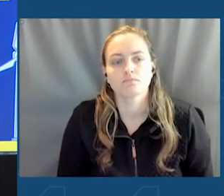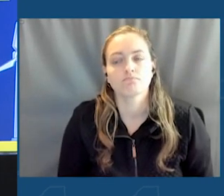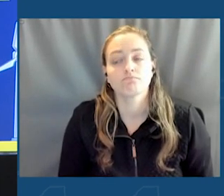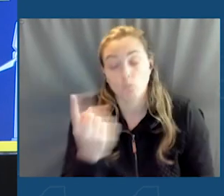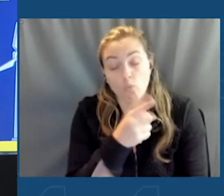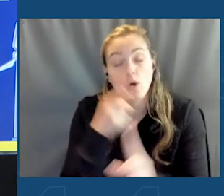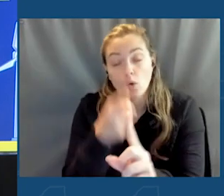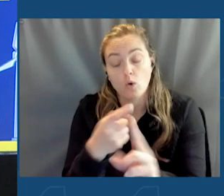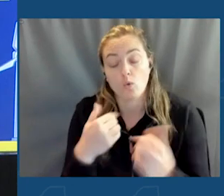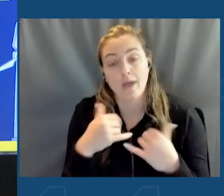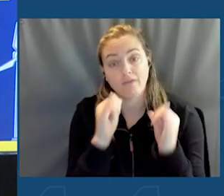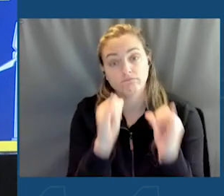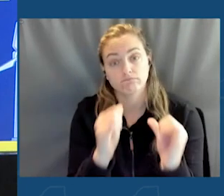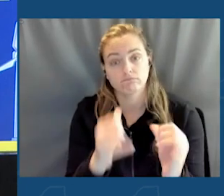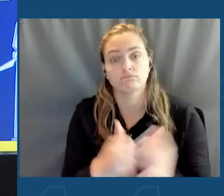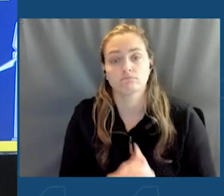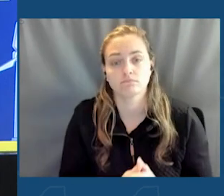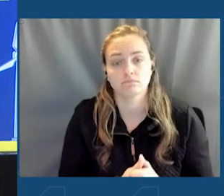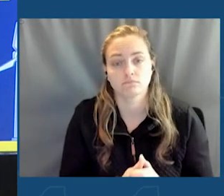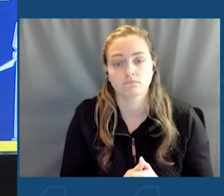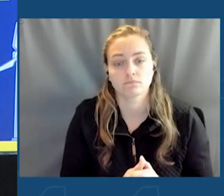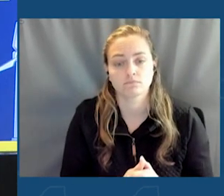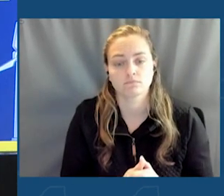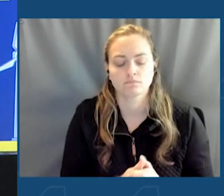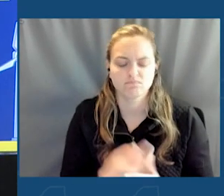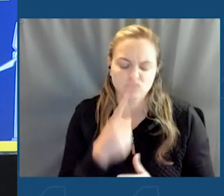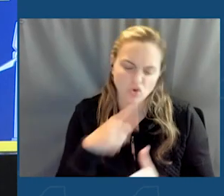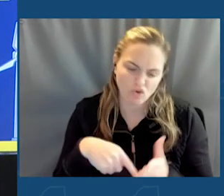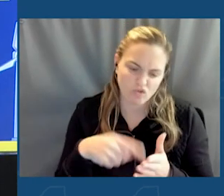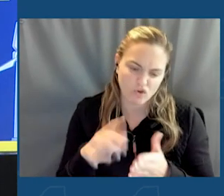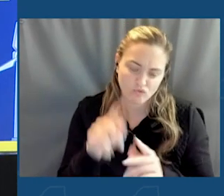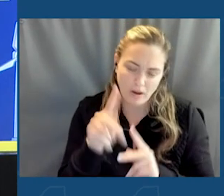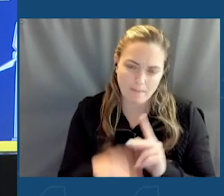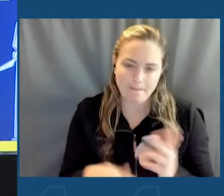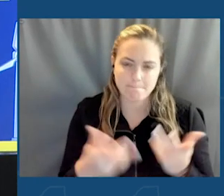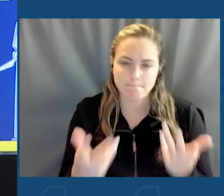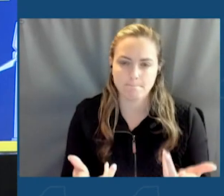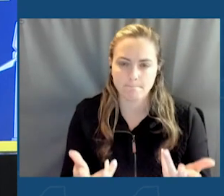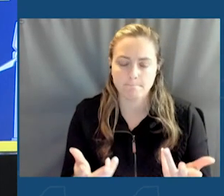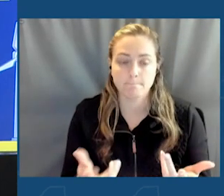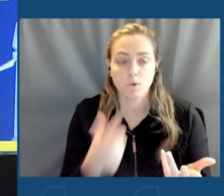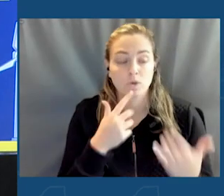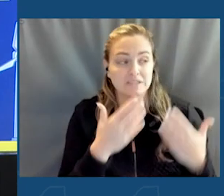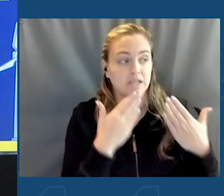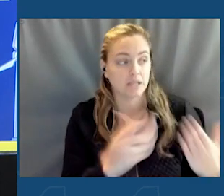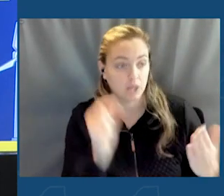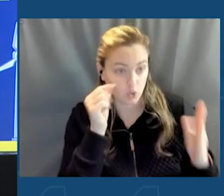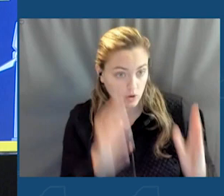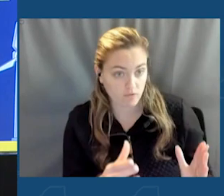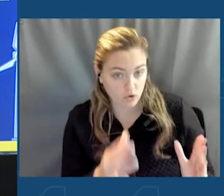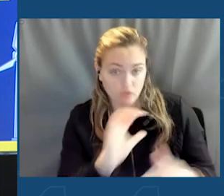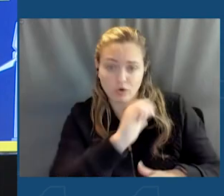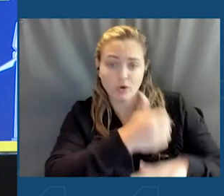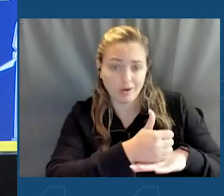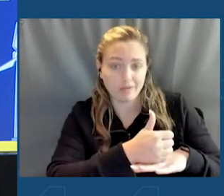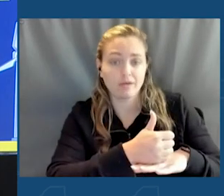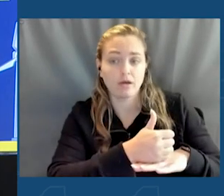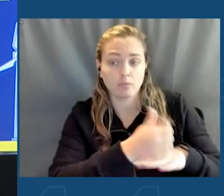have as well. So in closing, I want to say that I want to thank the governor for creating the Canvas for